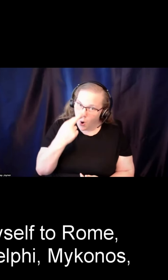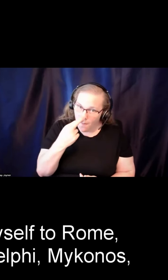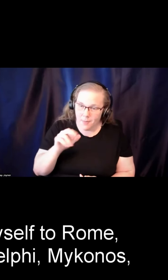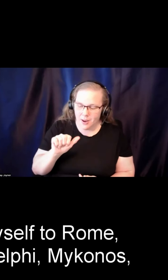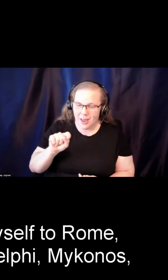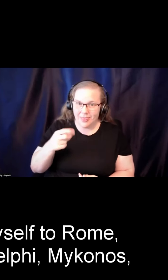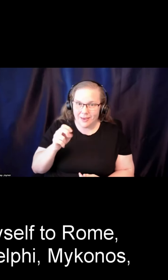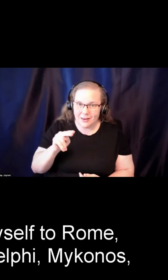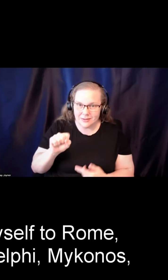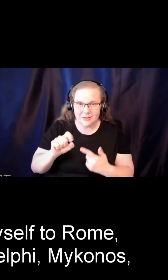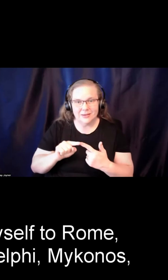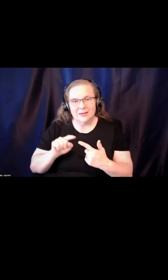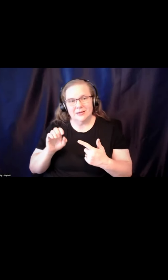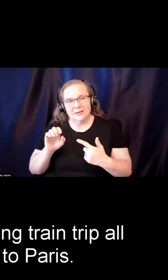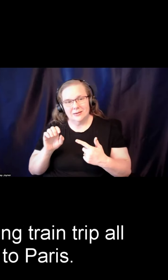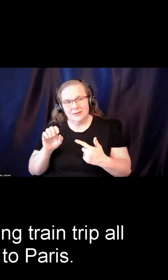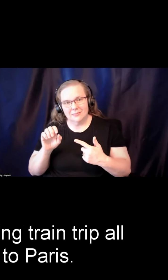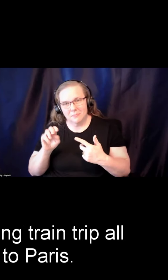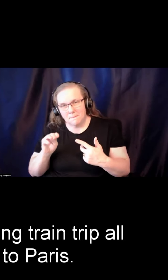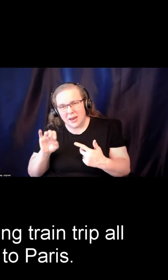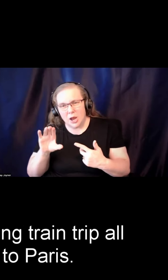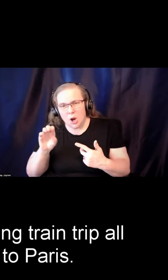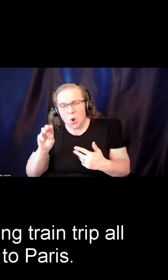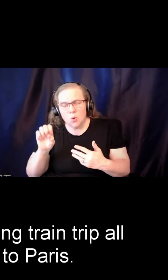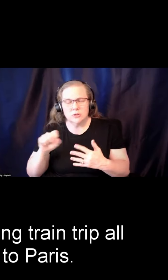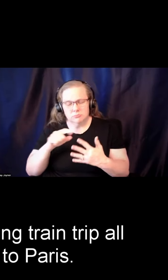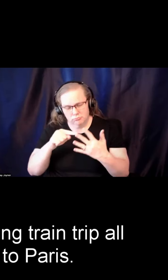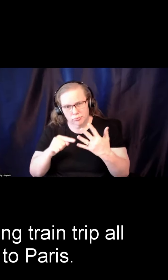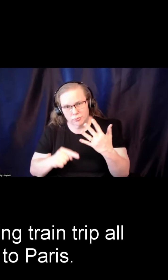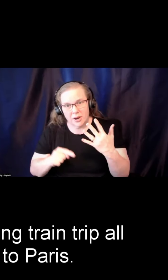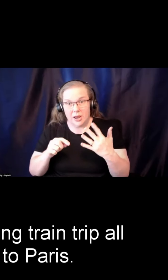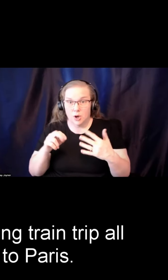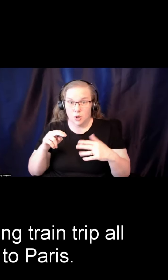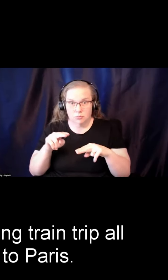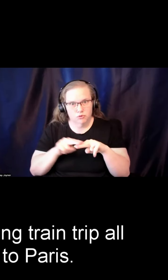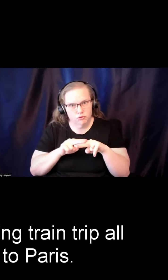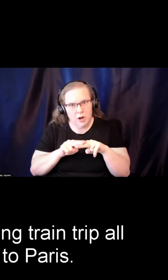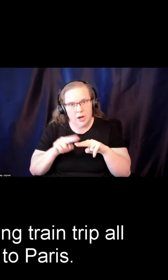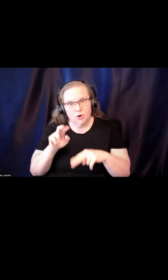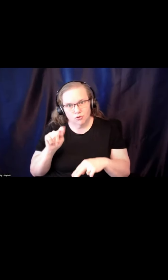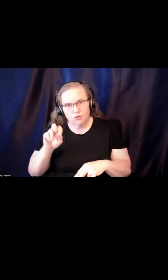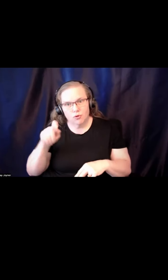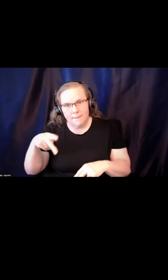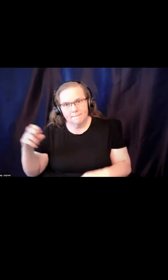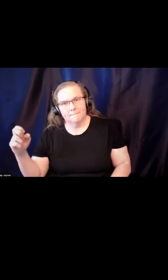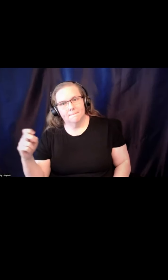Sunion, Delphi, Mykonos, followed by a grueling train trip all the way back to